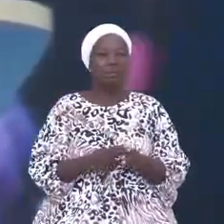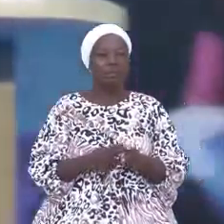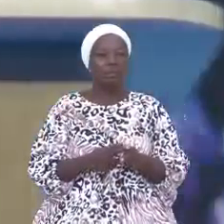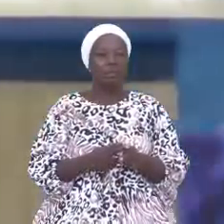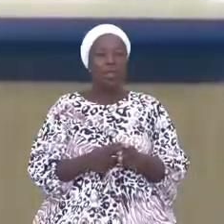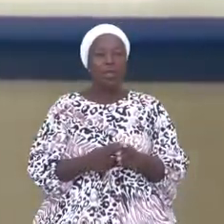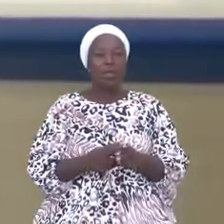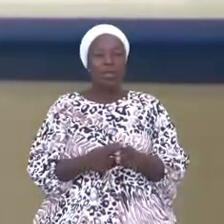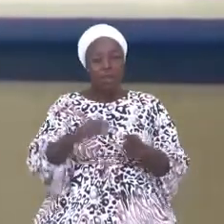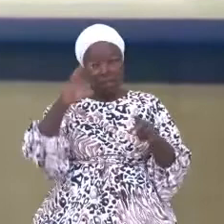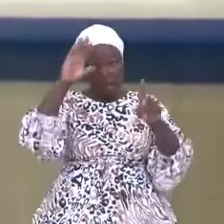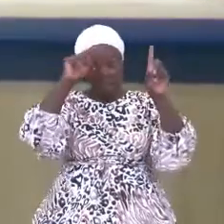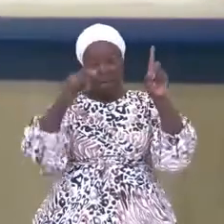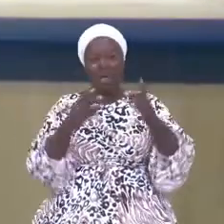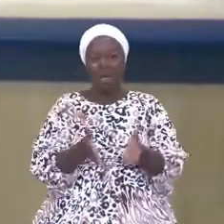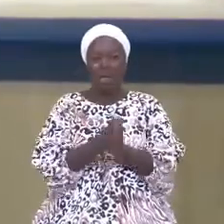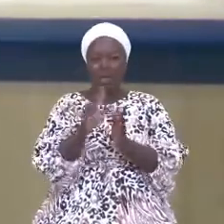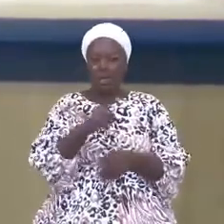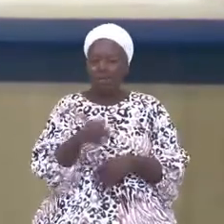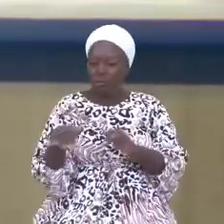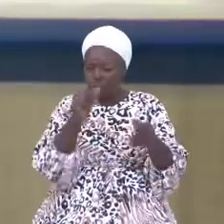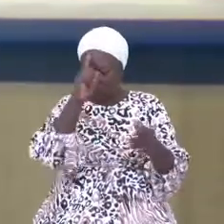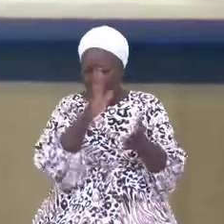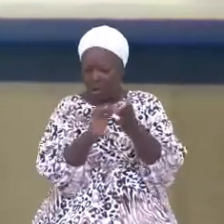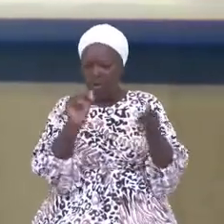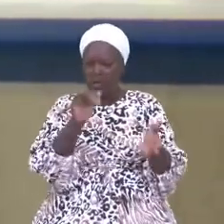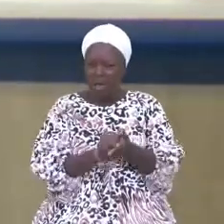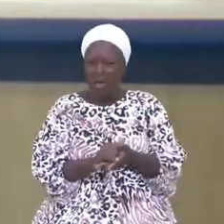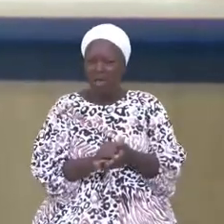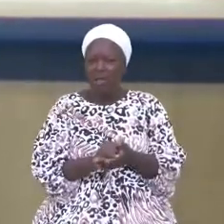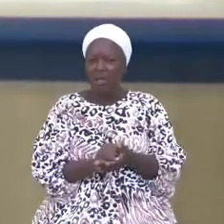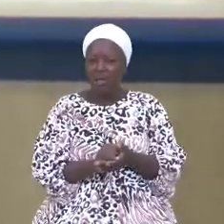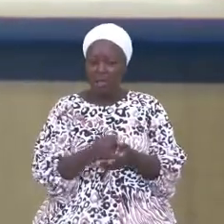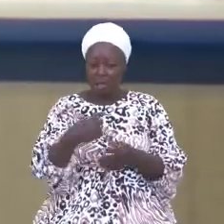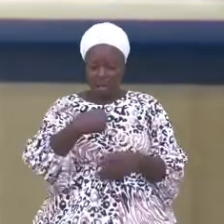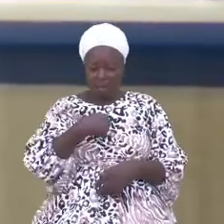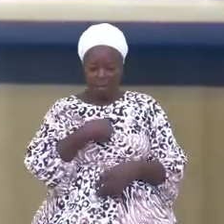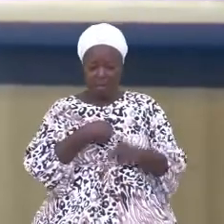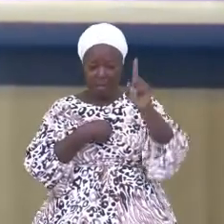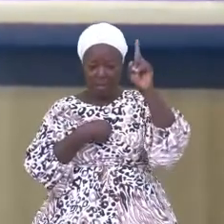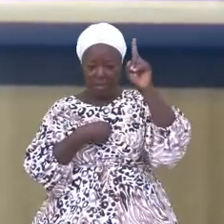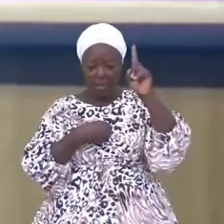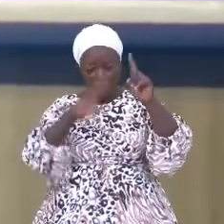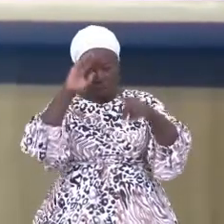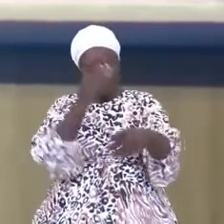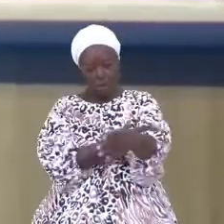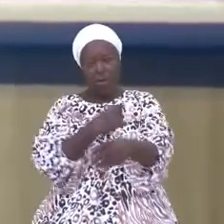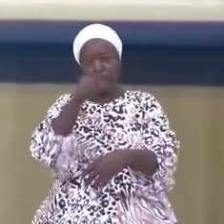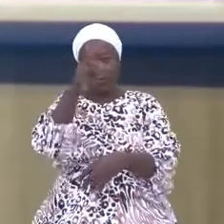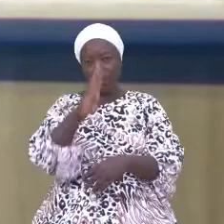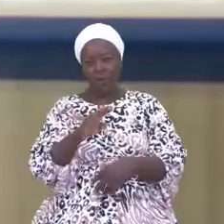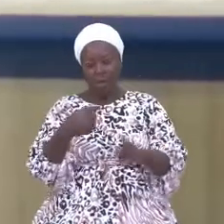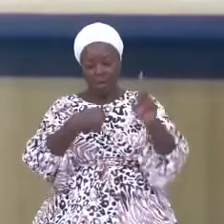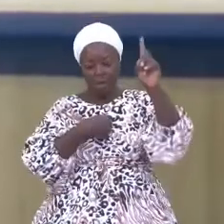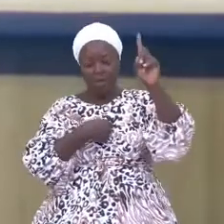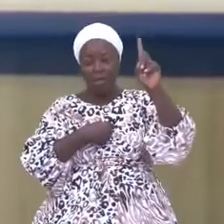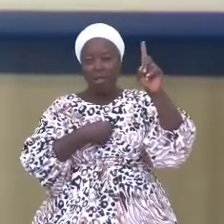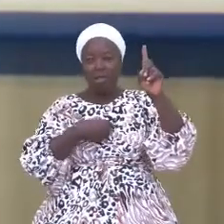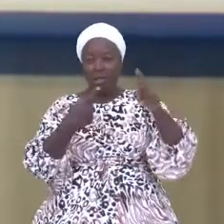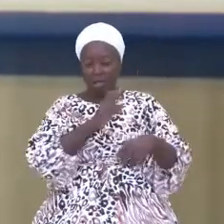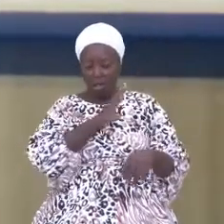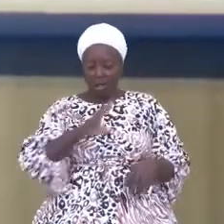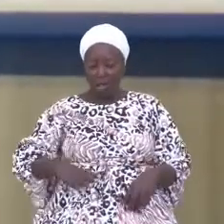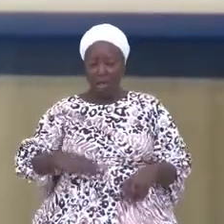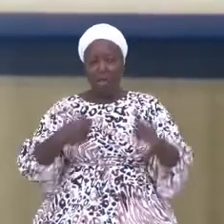asked them, do you believe that I, the Son of God, I, the Christ, I,